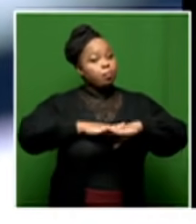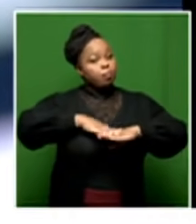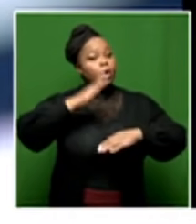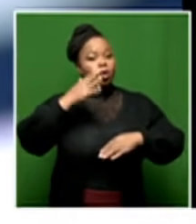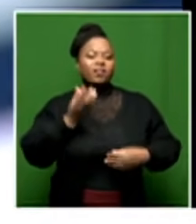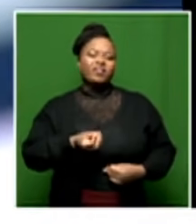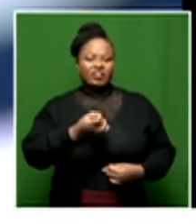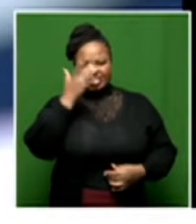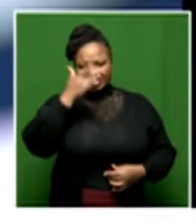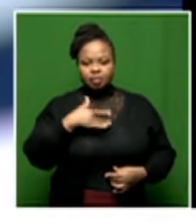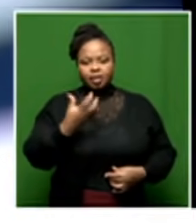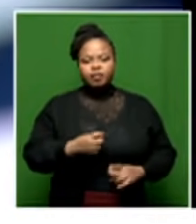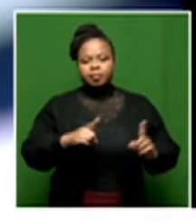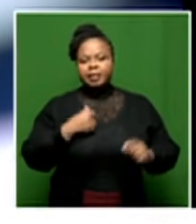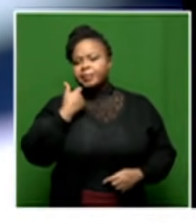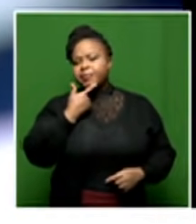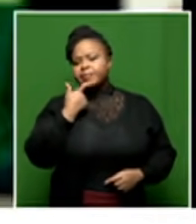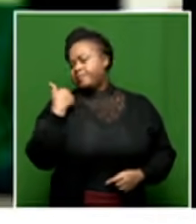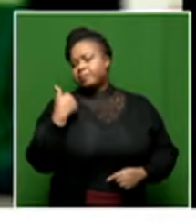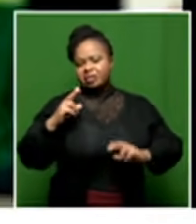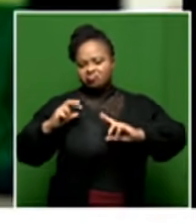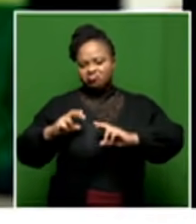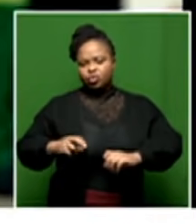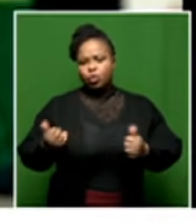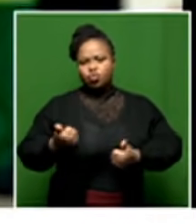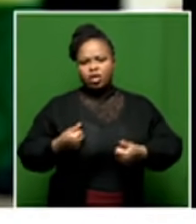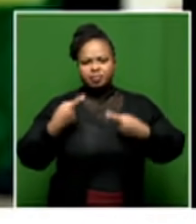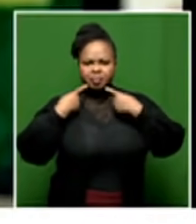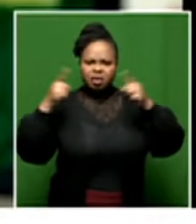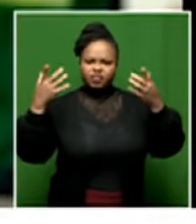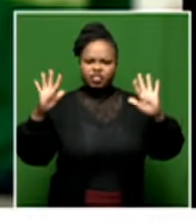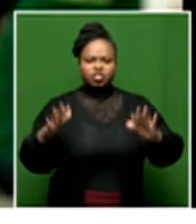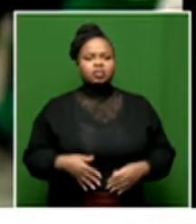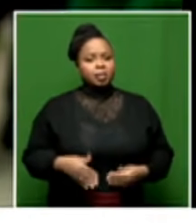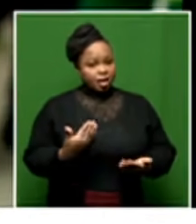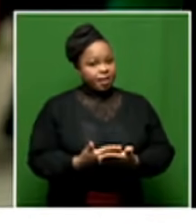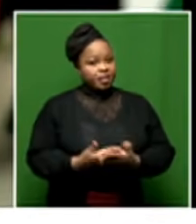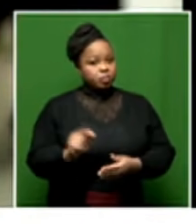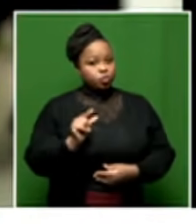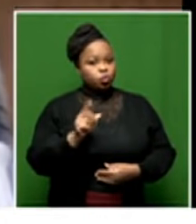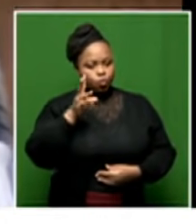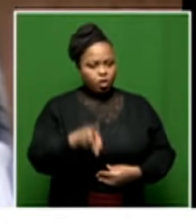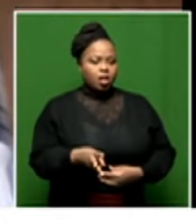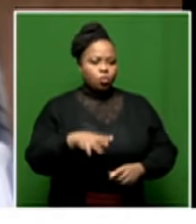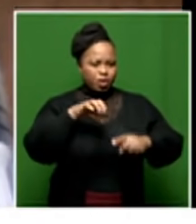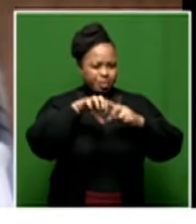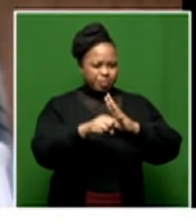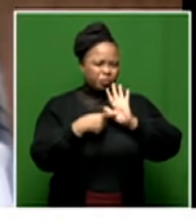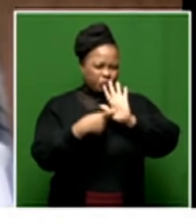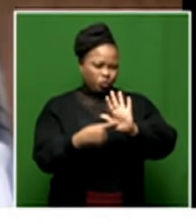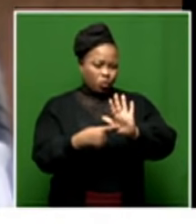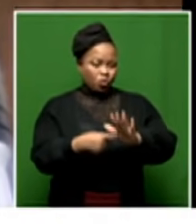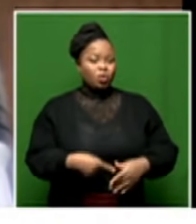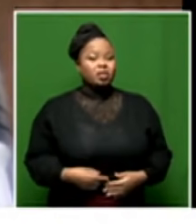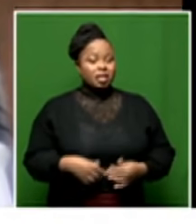the seroprevalence studies that have already been published or are available or will become available will definitely show you that